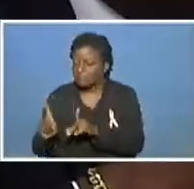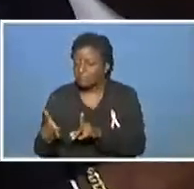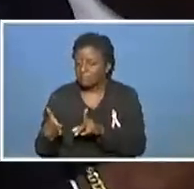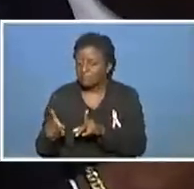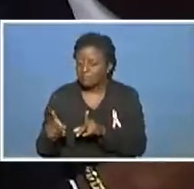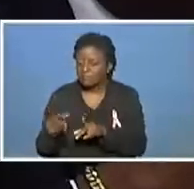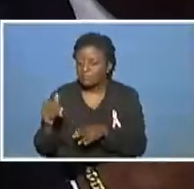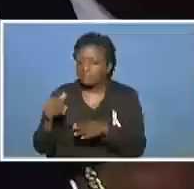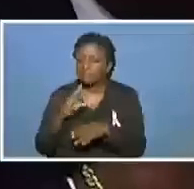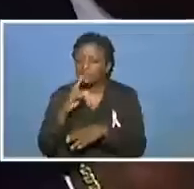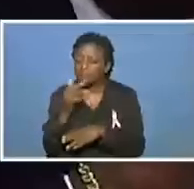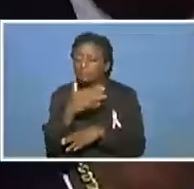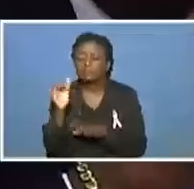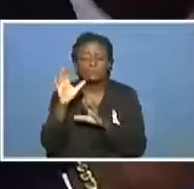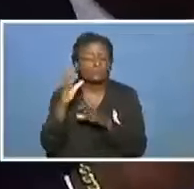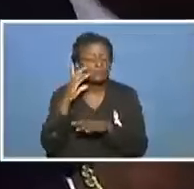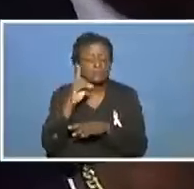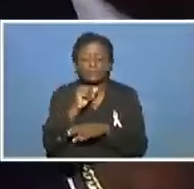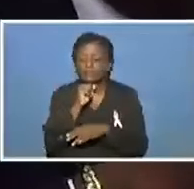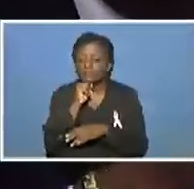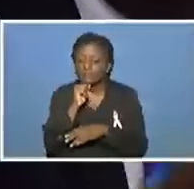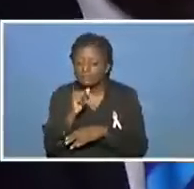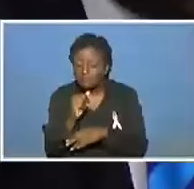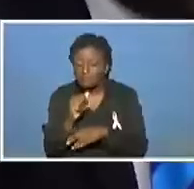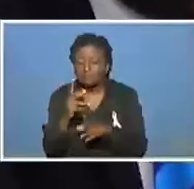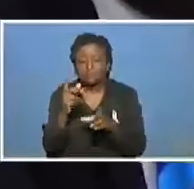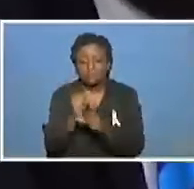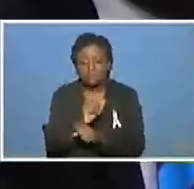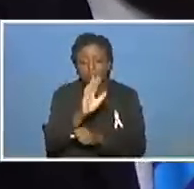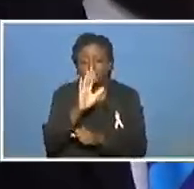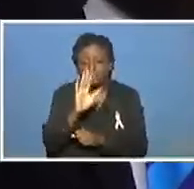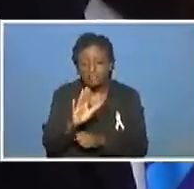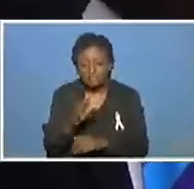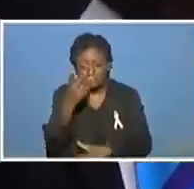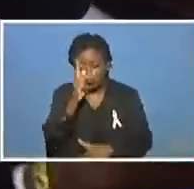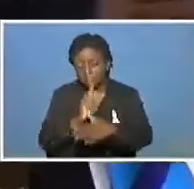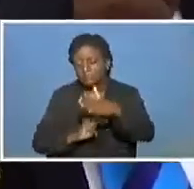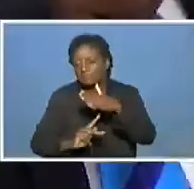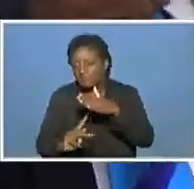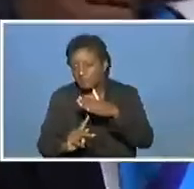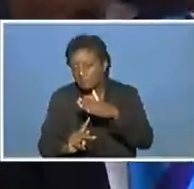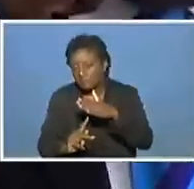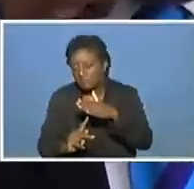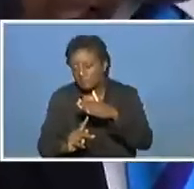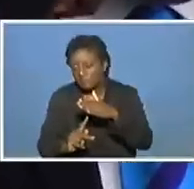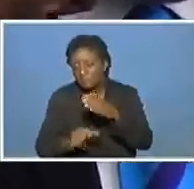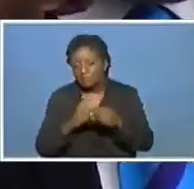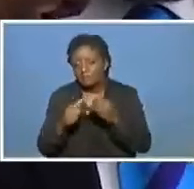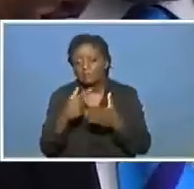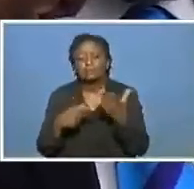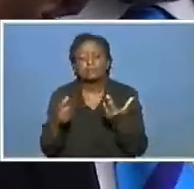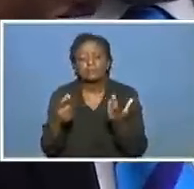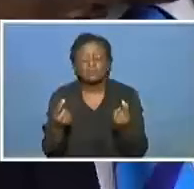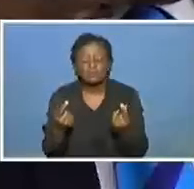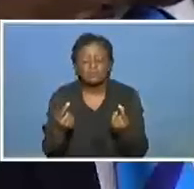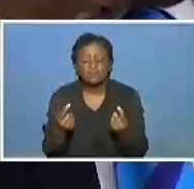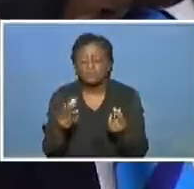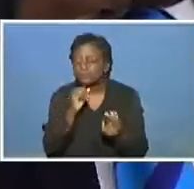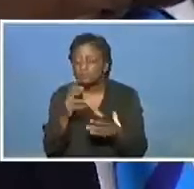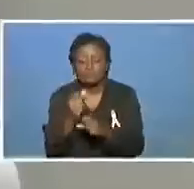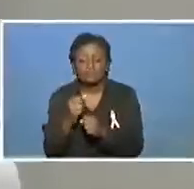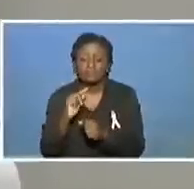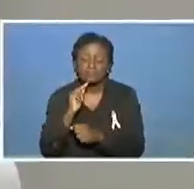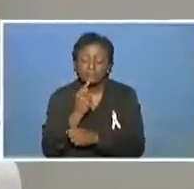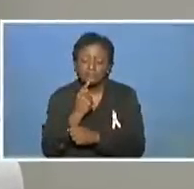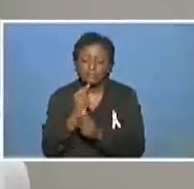actuality, they could not take your predictions about what steps you're going to take seriously.